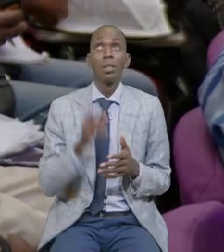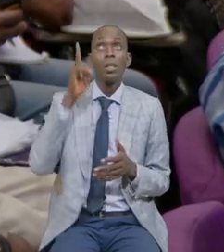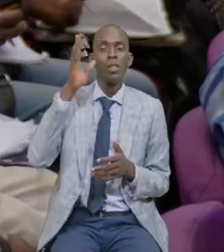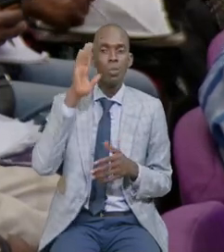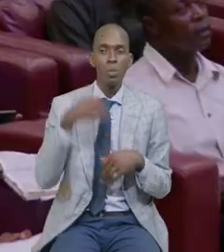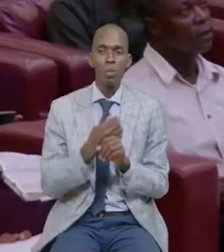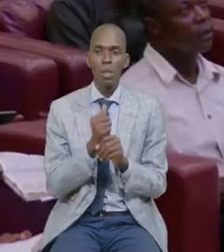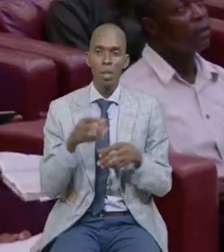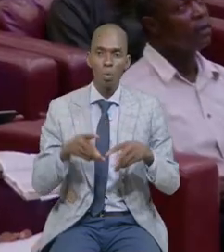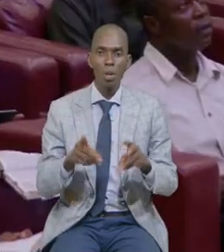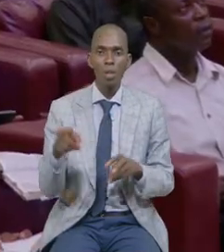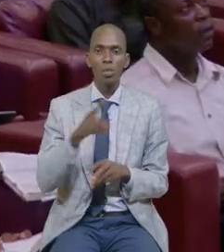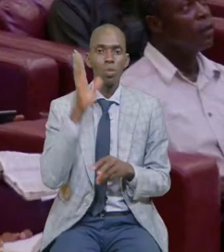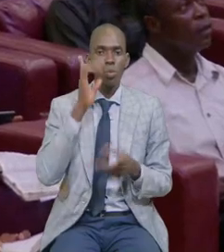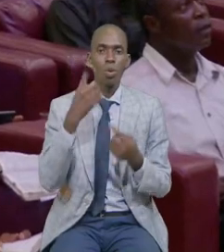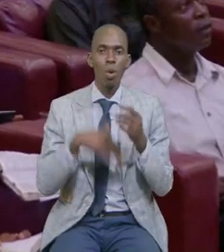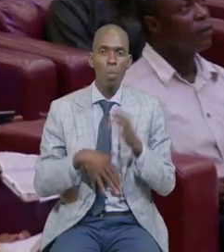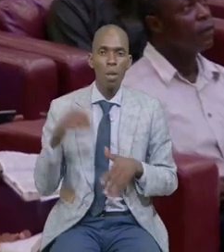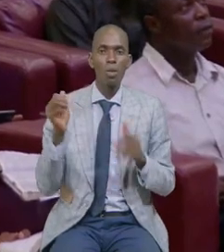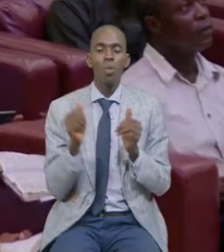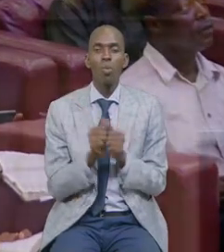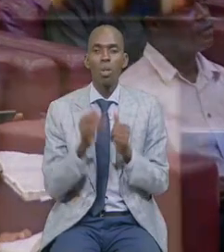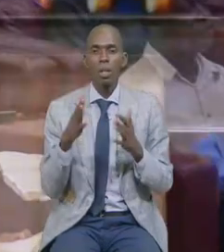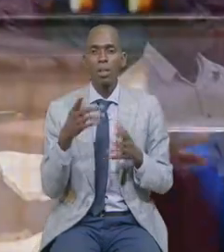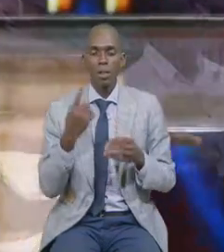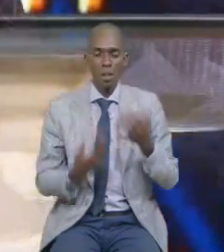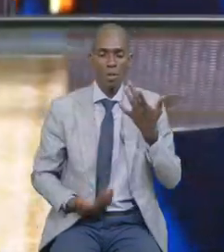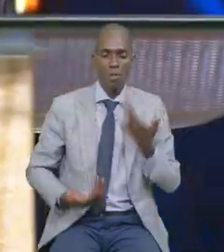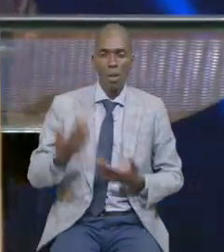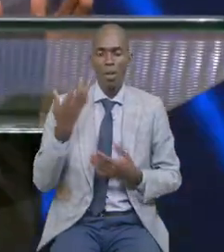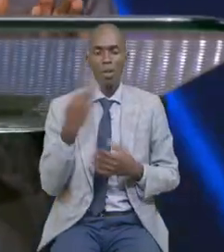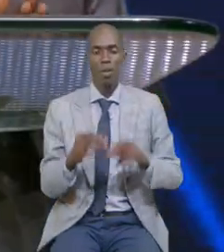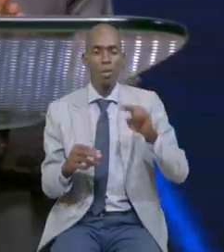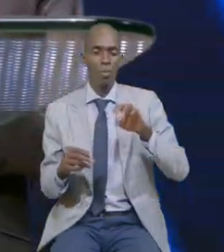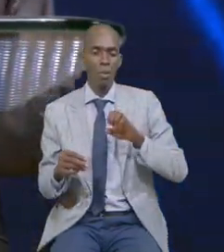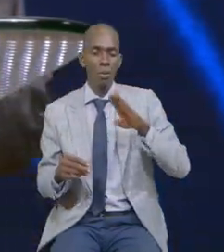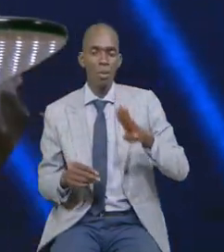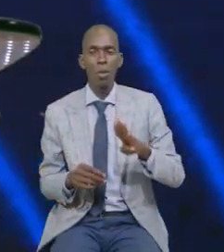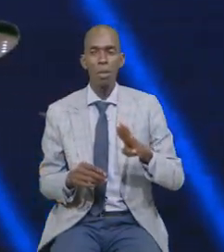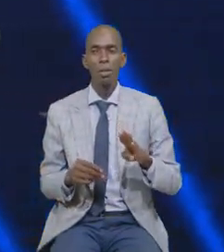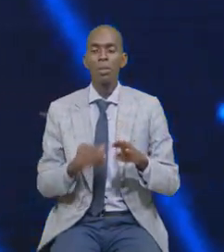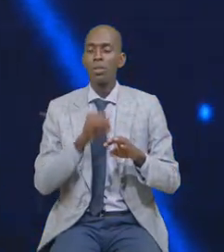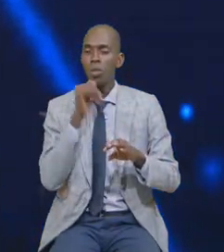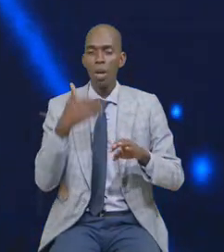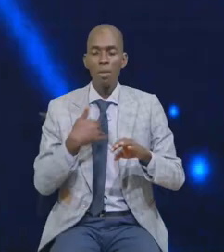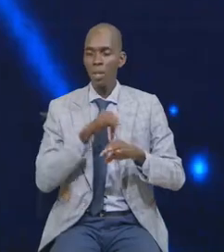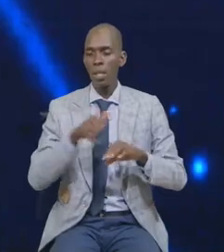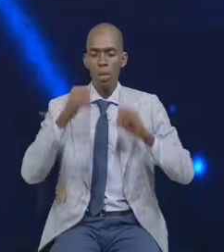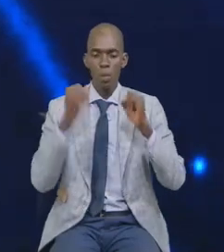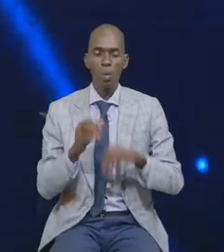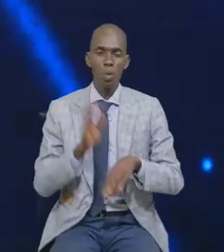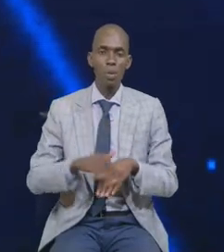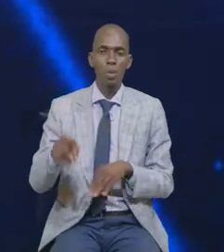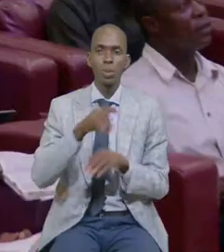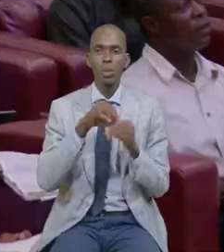and you'll come out without the fire of Nebuchadnezzar having any effect on you in Jesus'